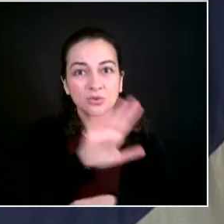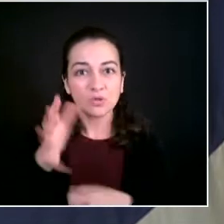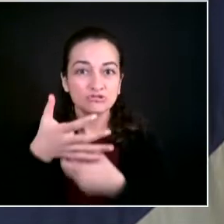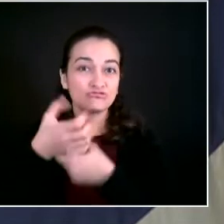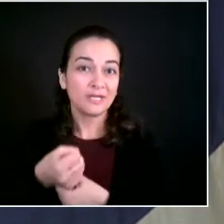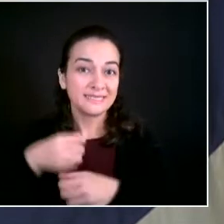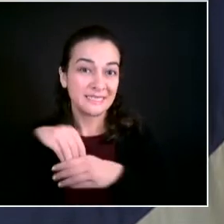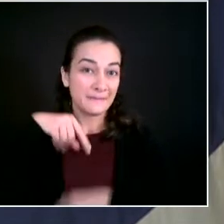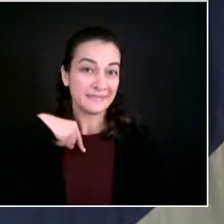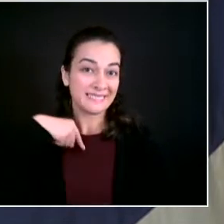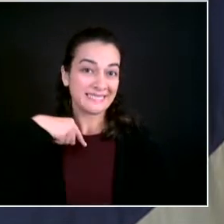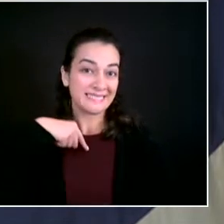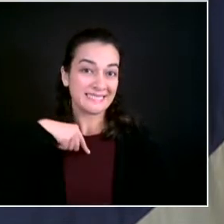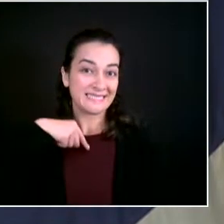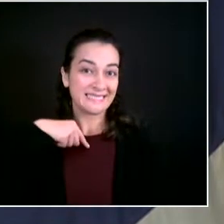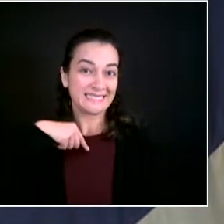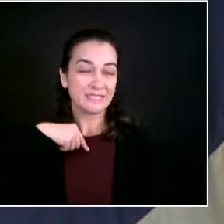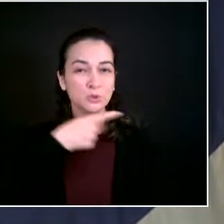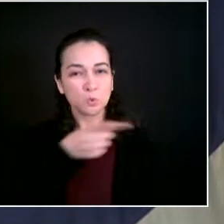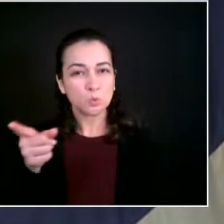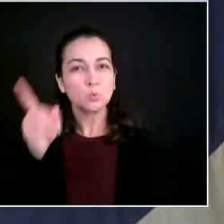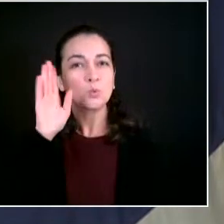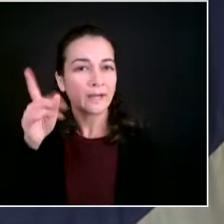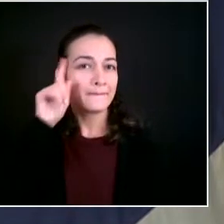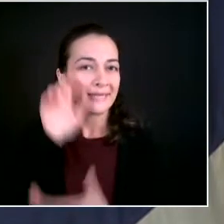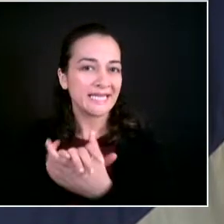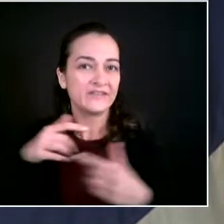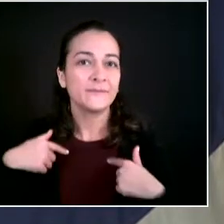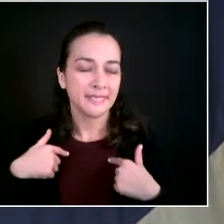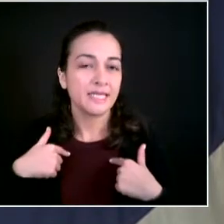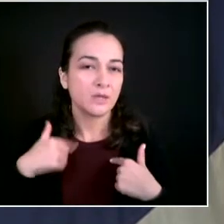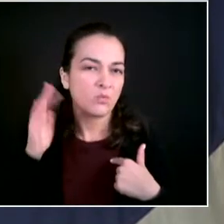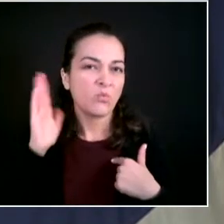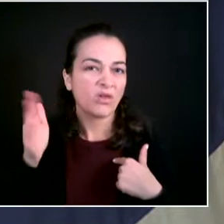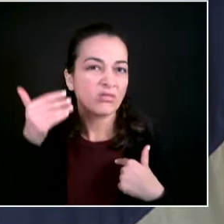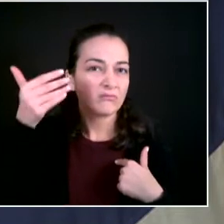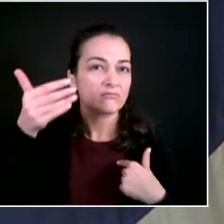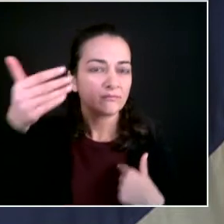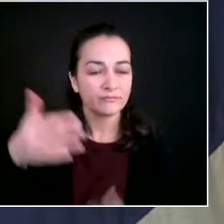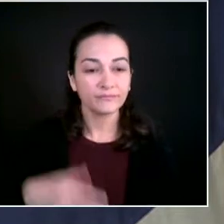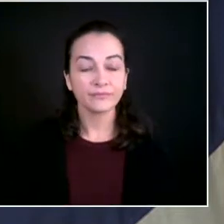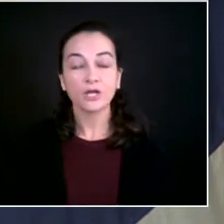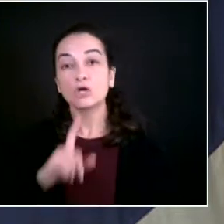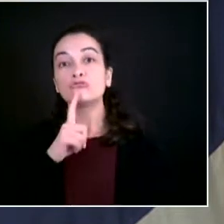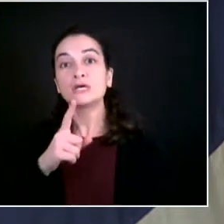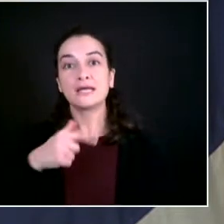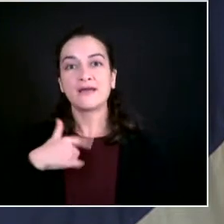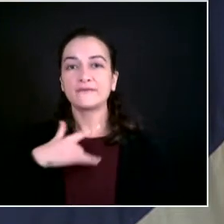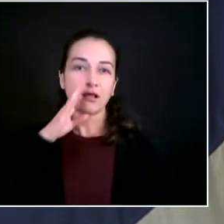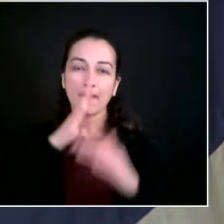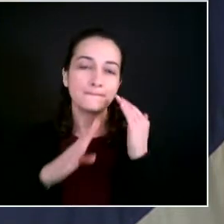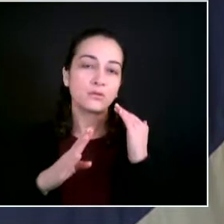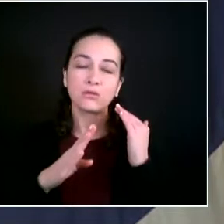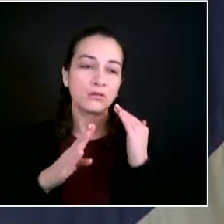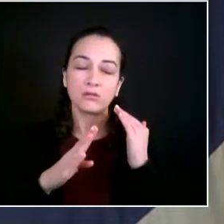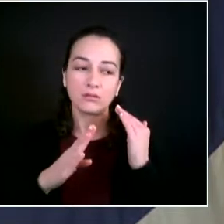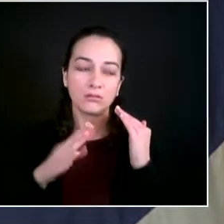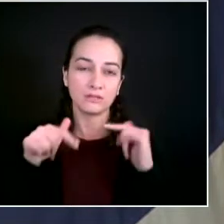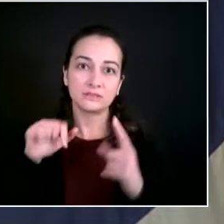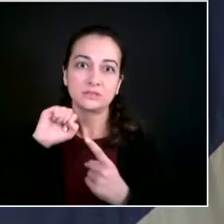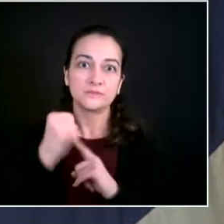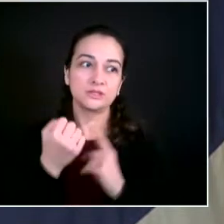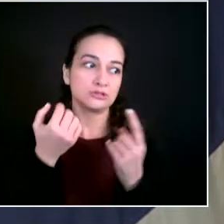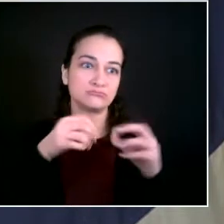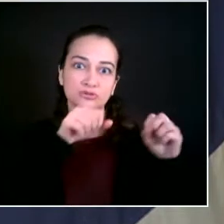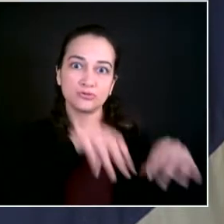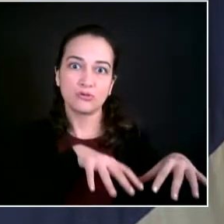humbling. But as we have been dragged through this unfortunate prosecution, I never took my eyes